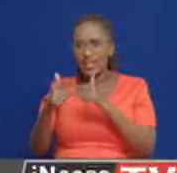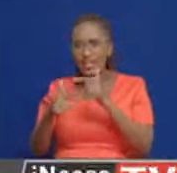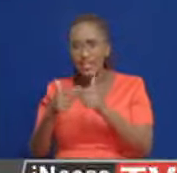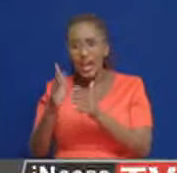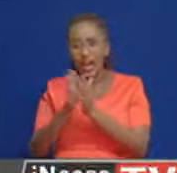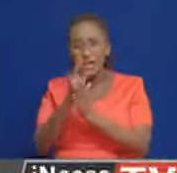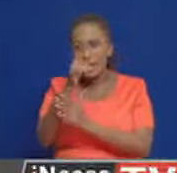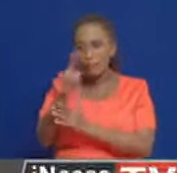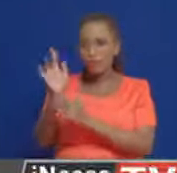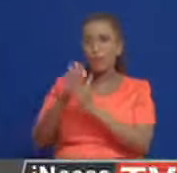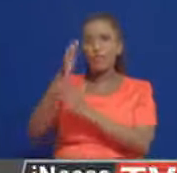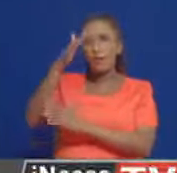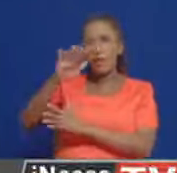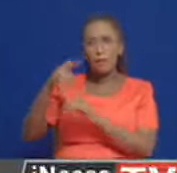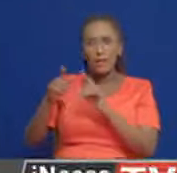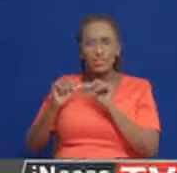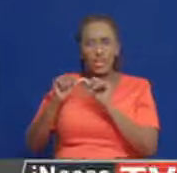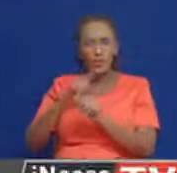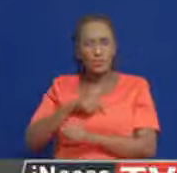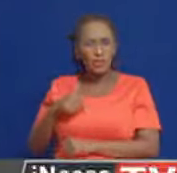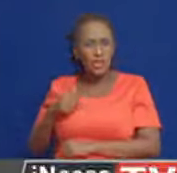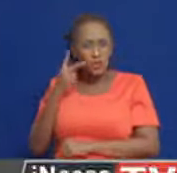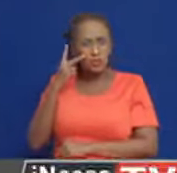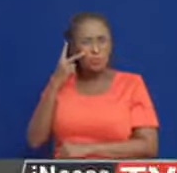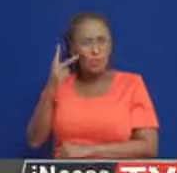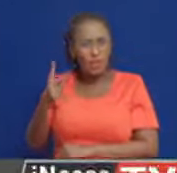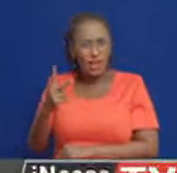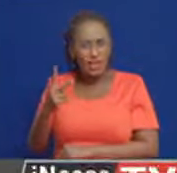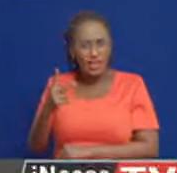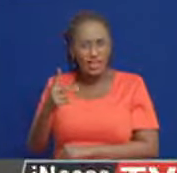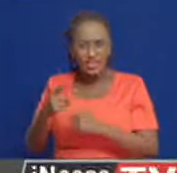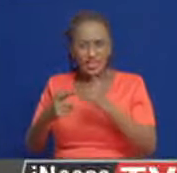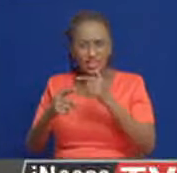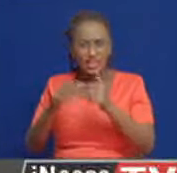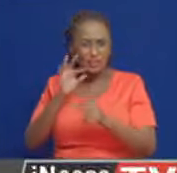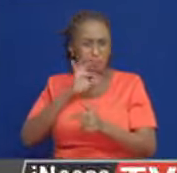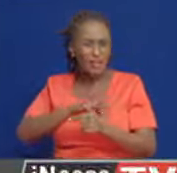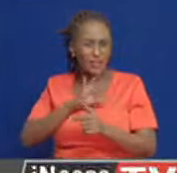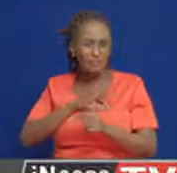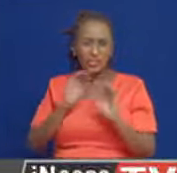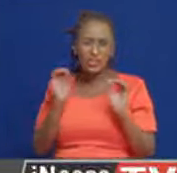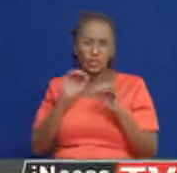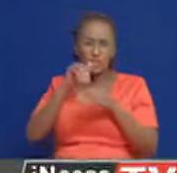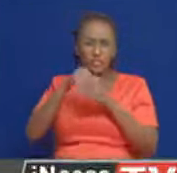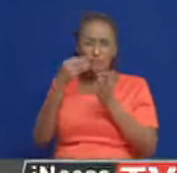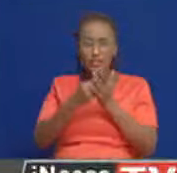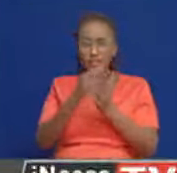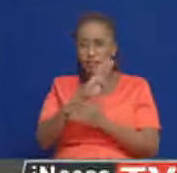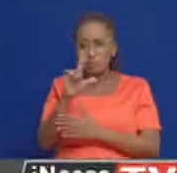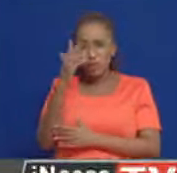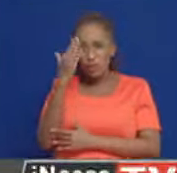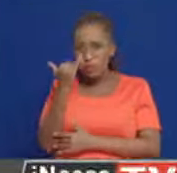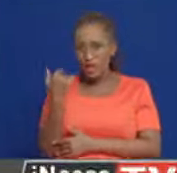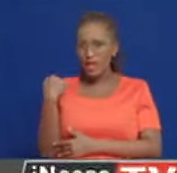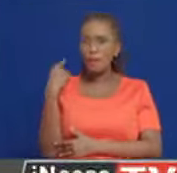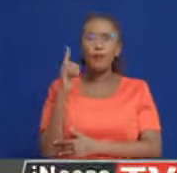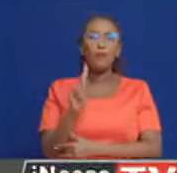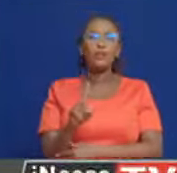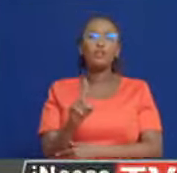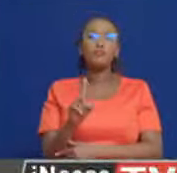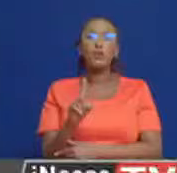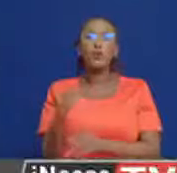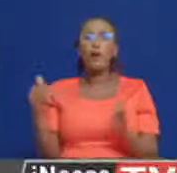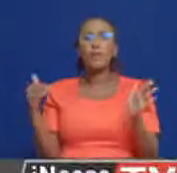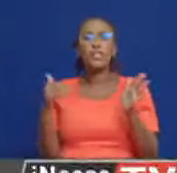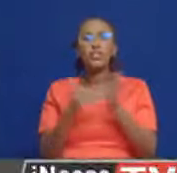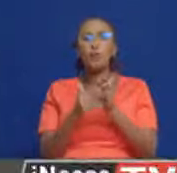by Parliament, but we don't seem to be seeing its benefits in this finance bill. Because one, there is no